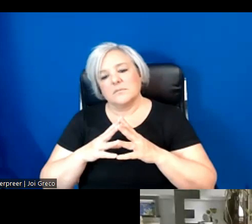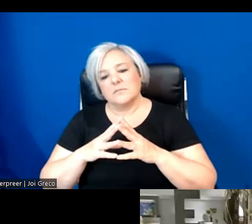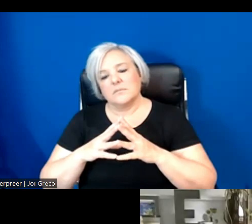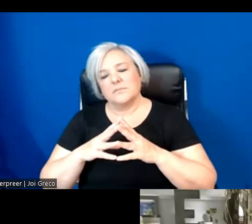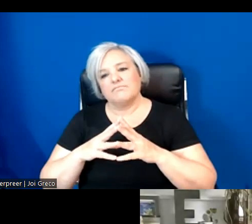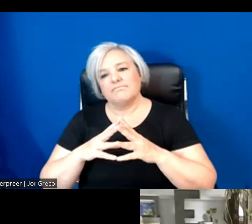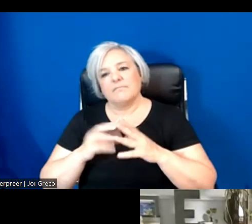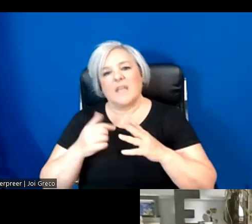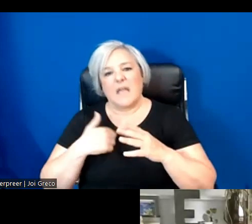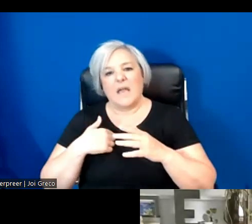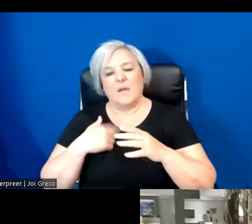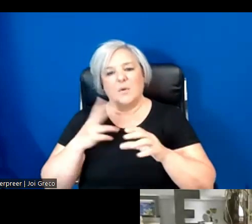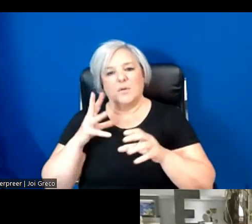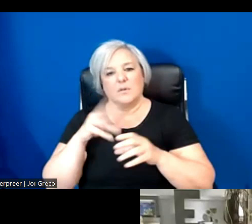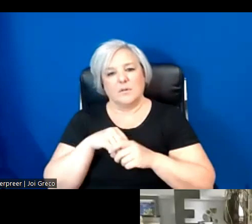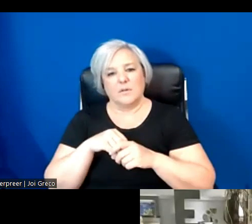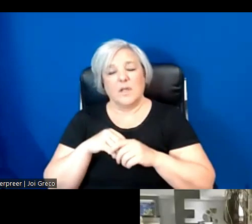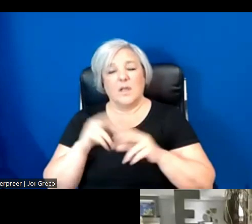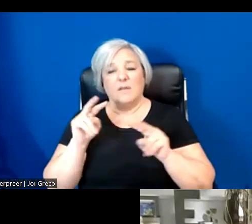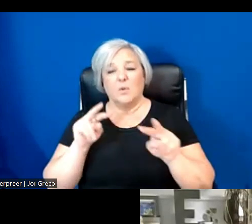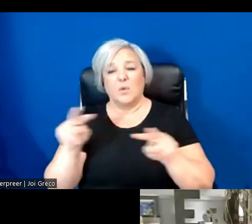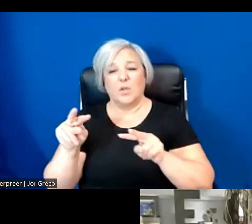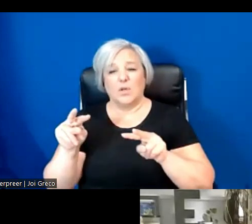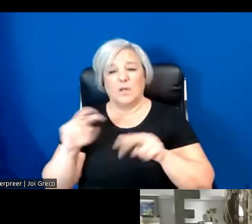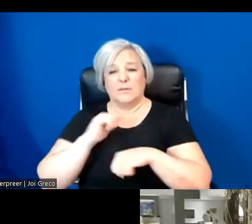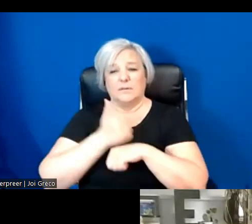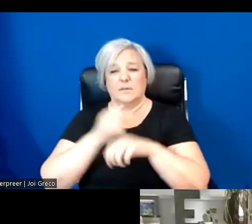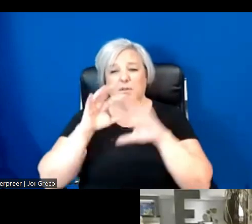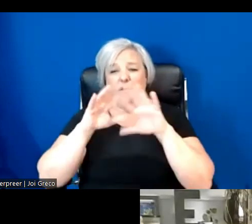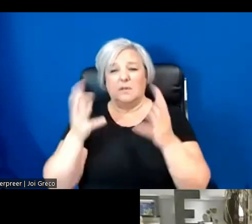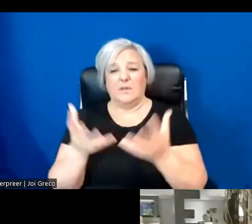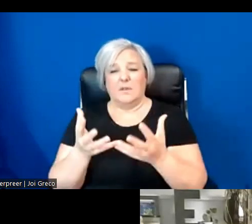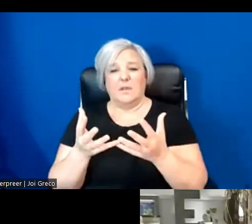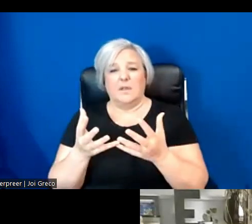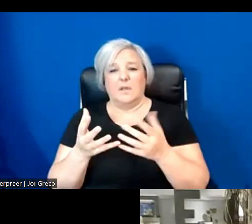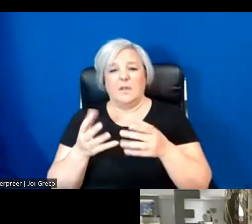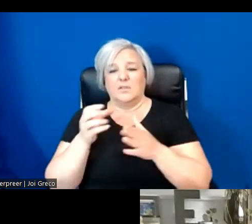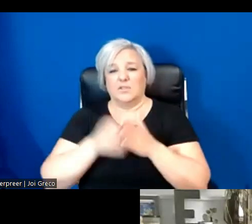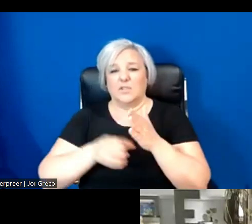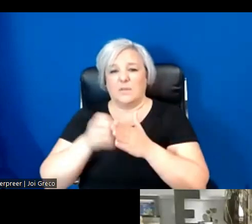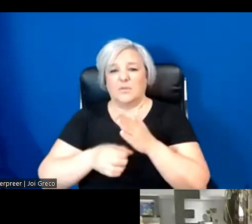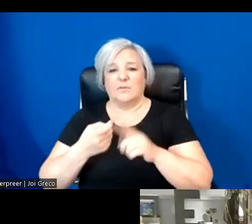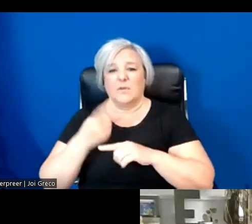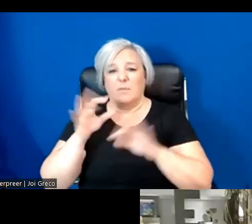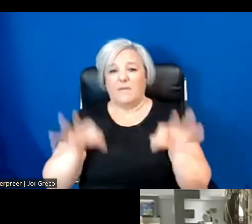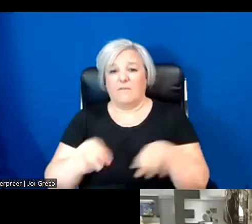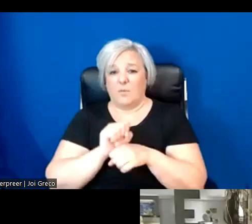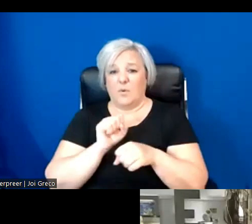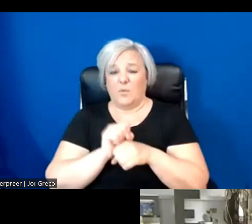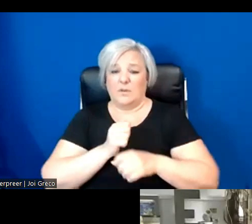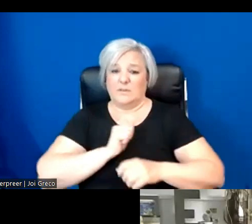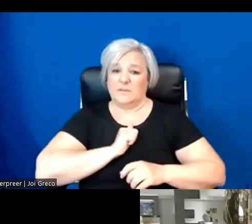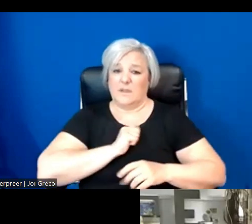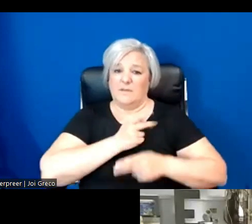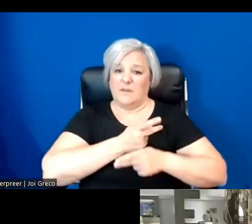So I'll jump in again. So if you look at the framework, that wheel of chapters from our framework, one is self-care. I wish